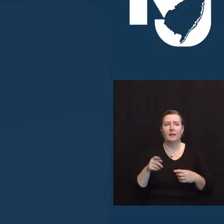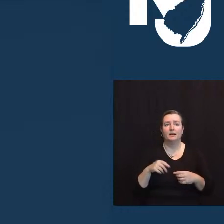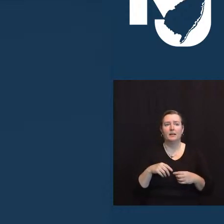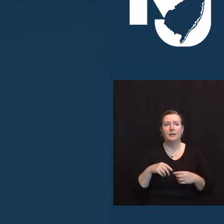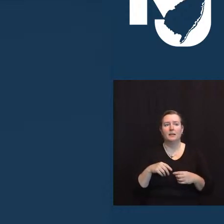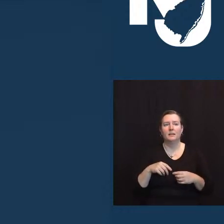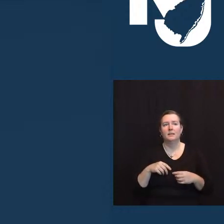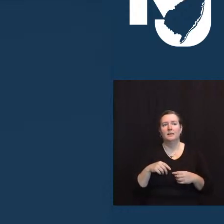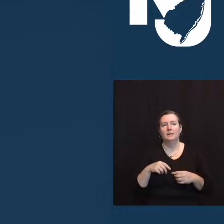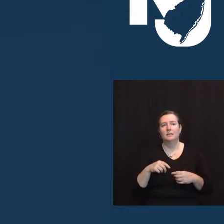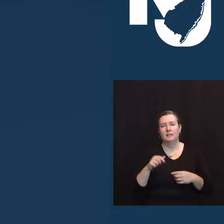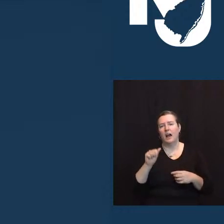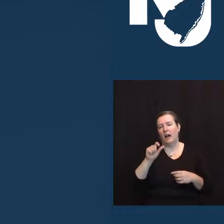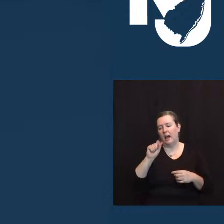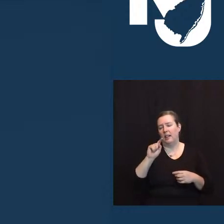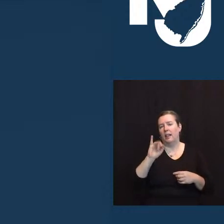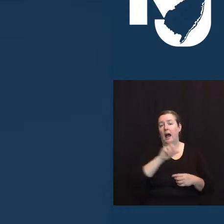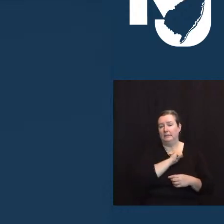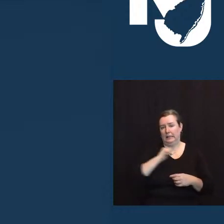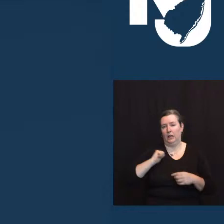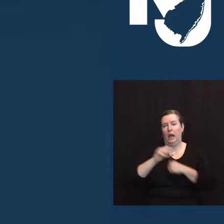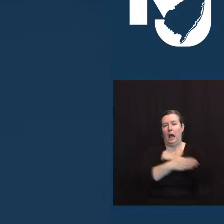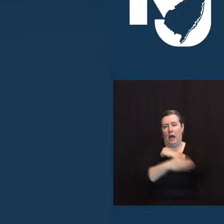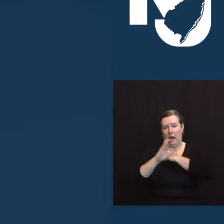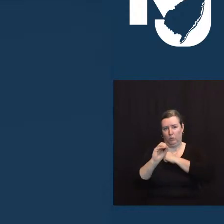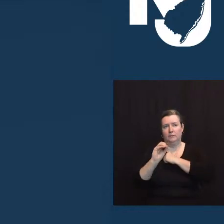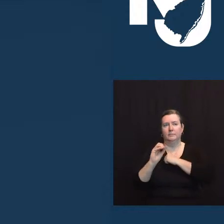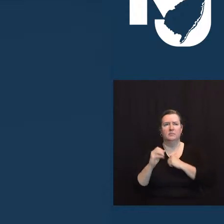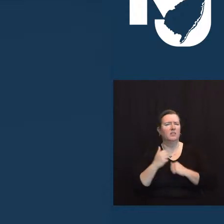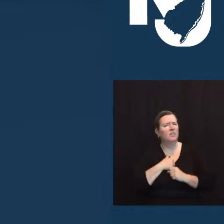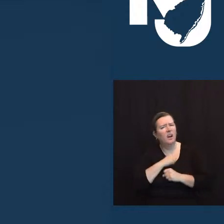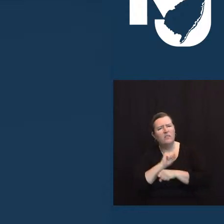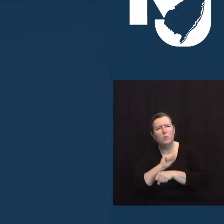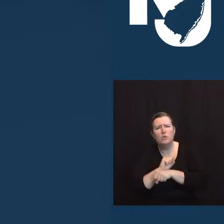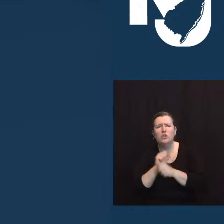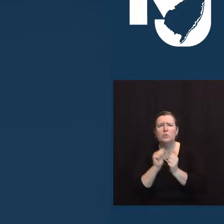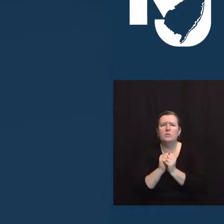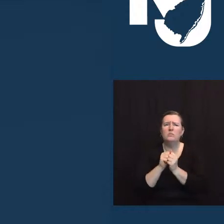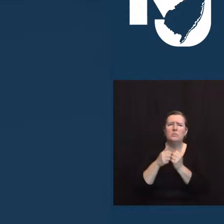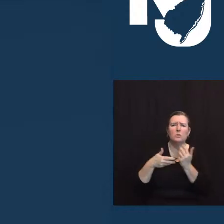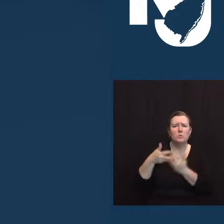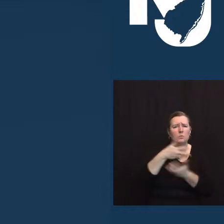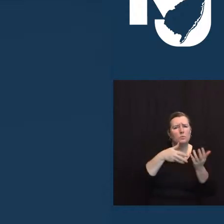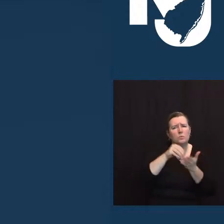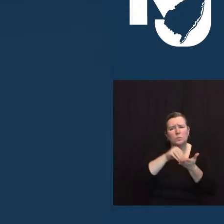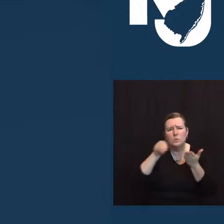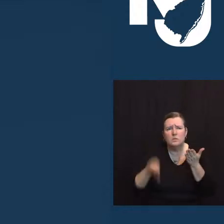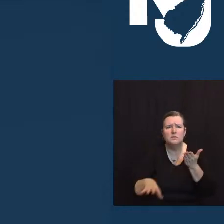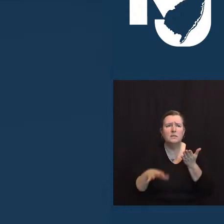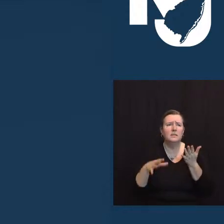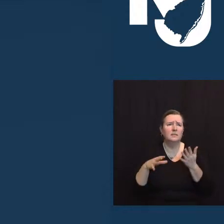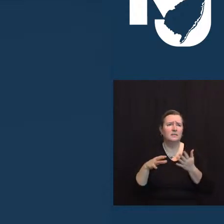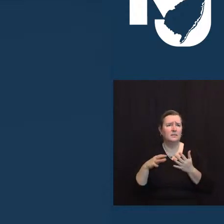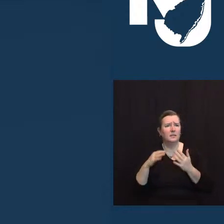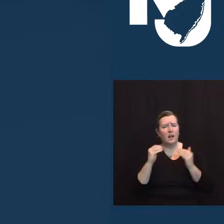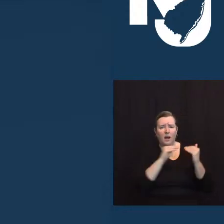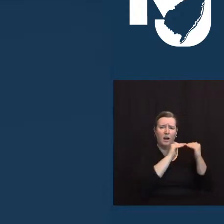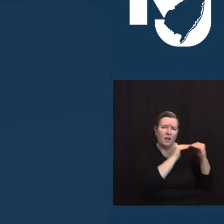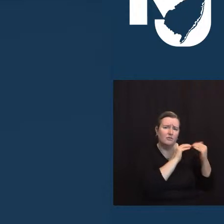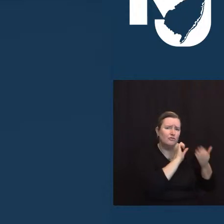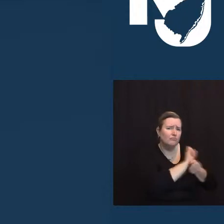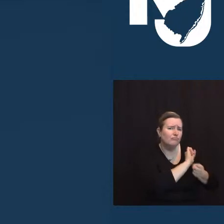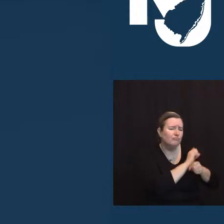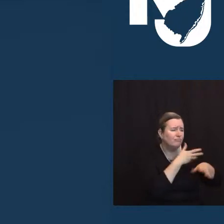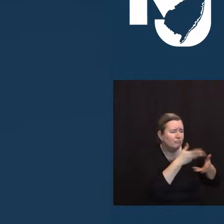of working with students and her fellow staff were on full display. She had come to the field of education after a decade spent in